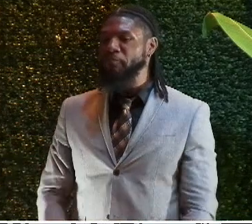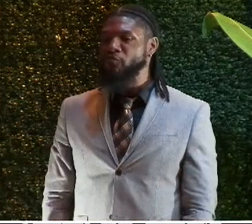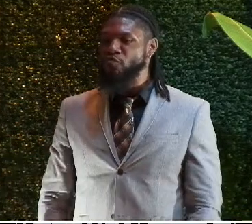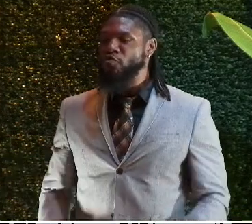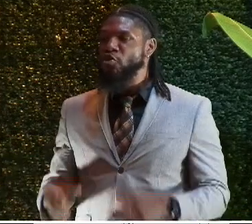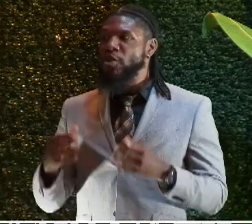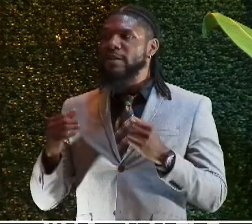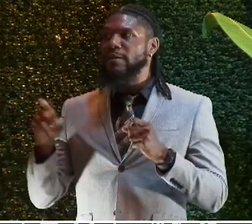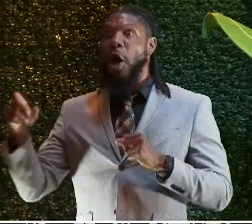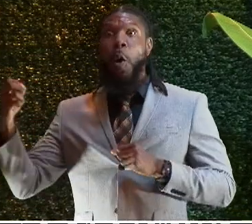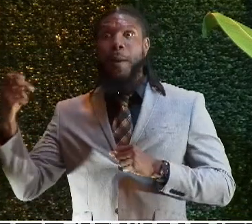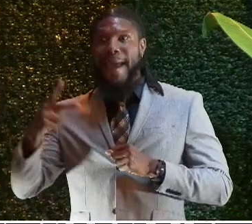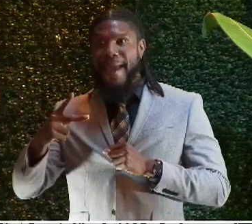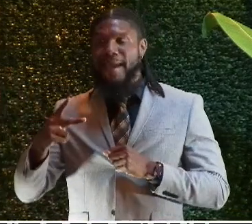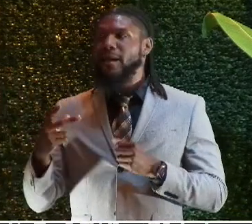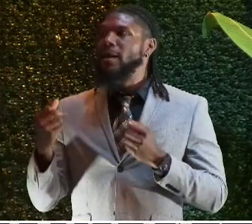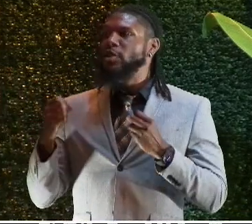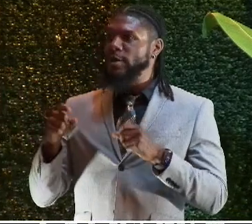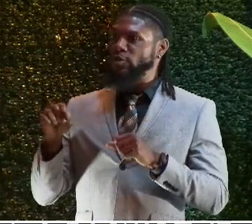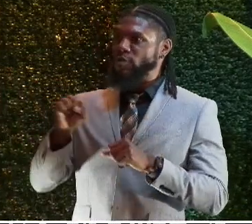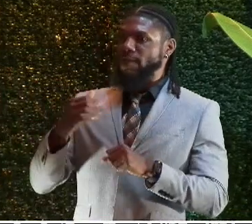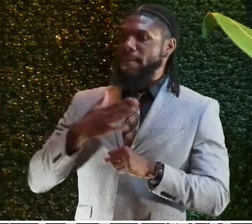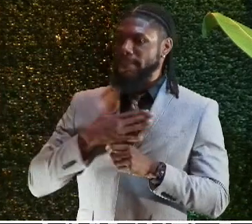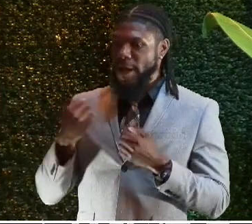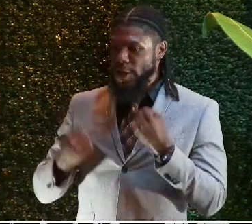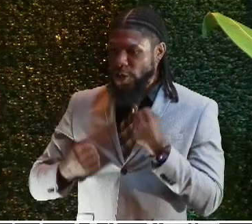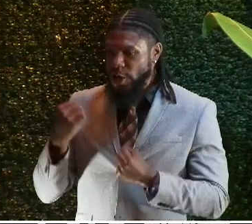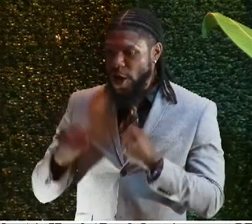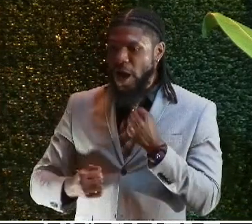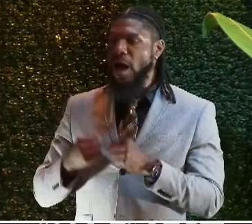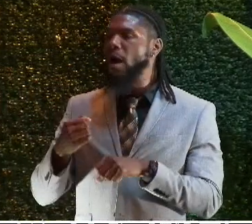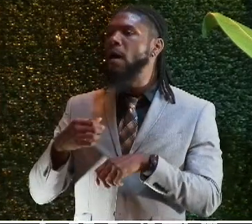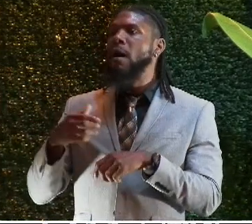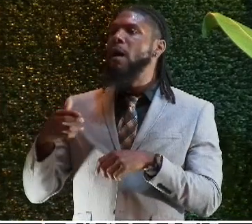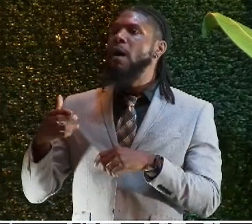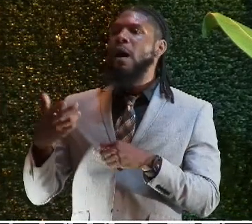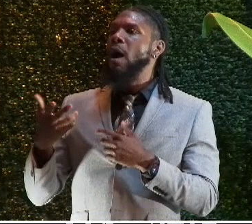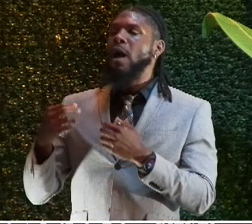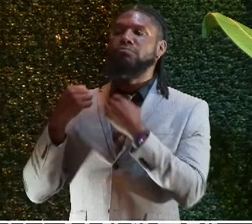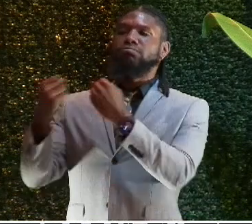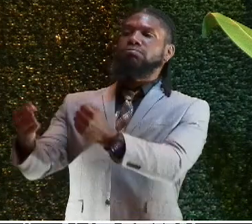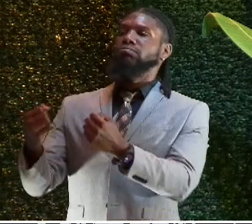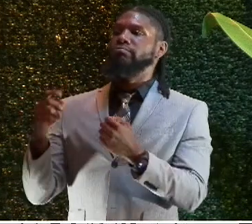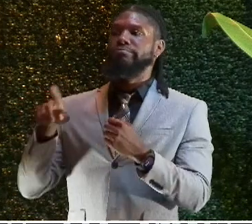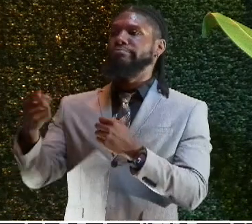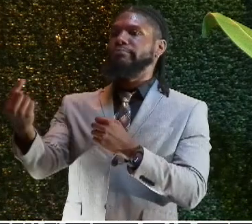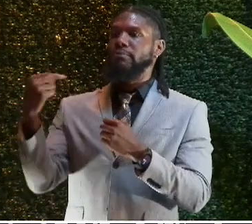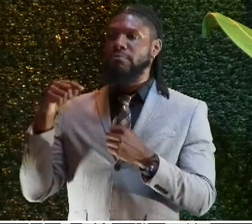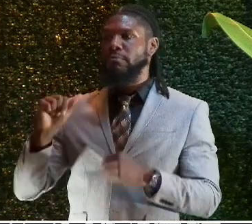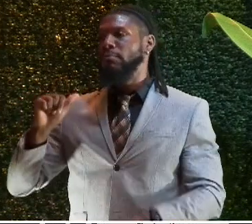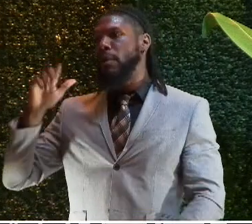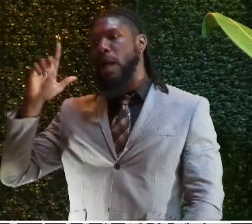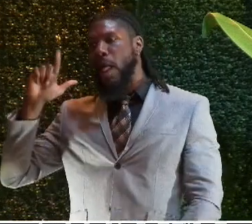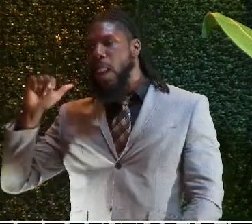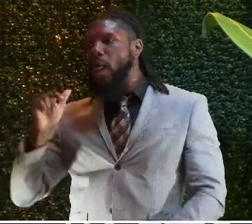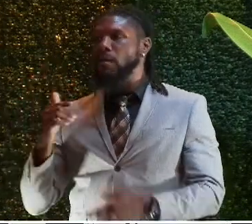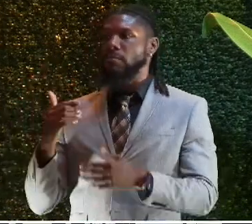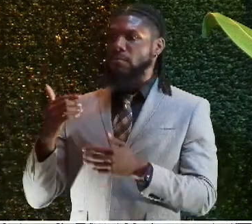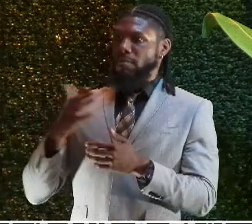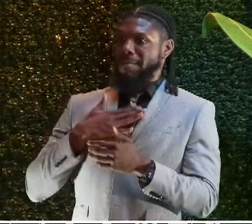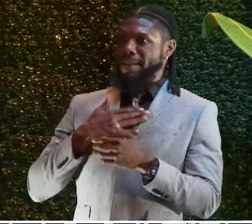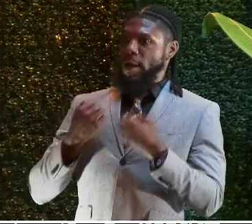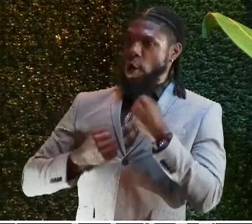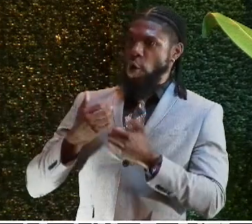So he's driving the car and we're going down, in the LA or whatever. I have an Audi, a new one. So it's got a